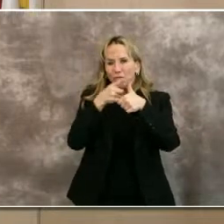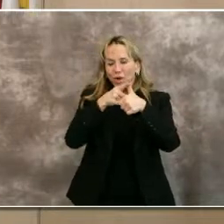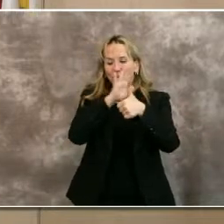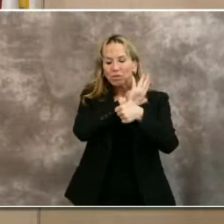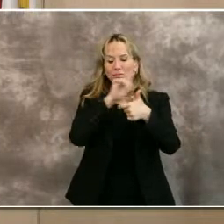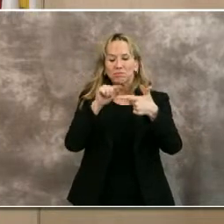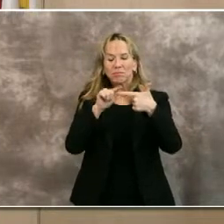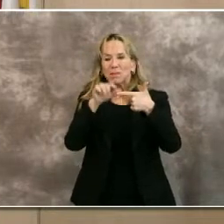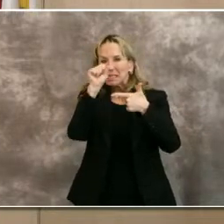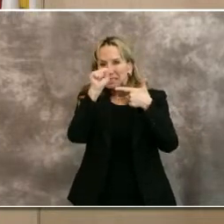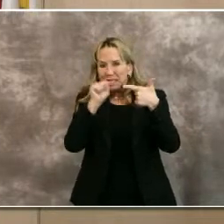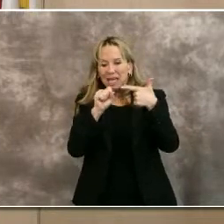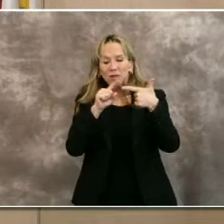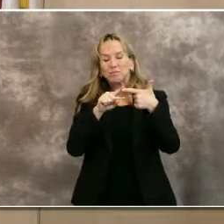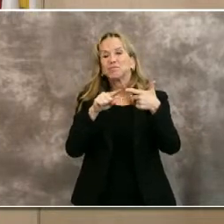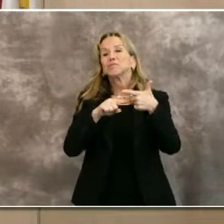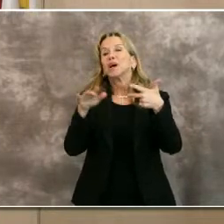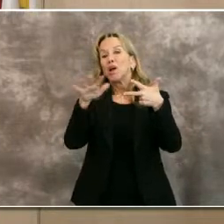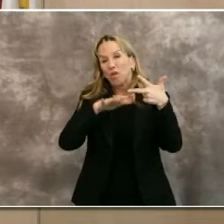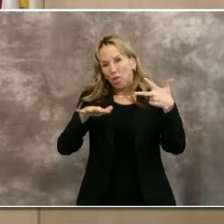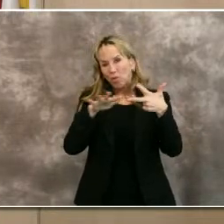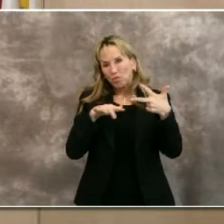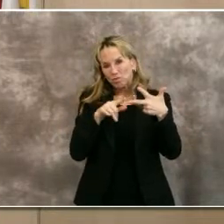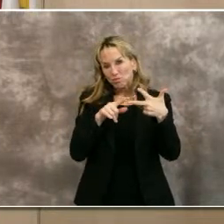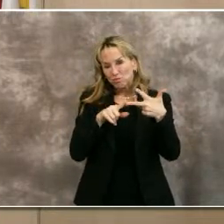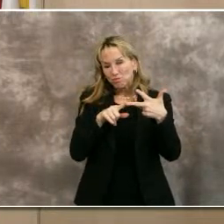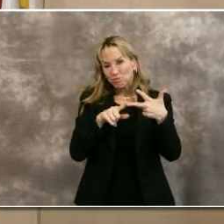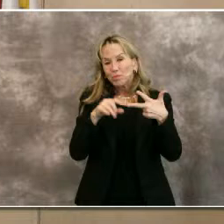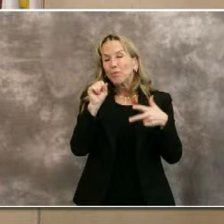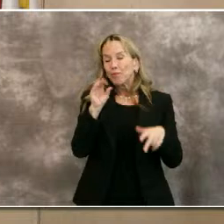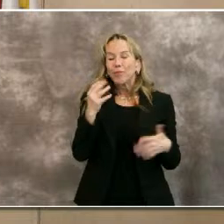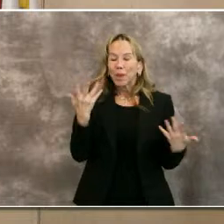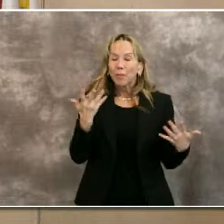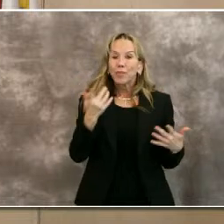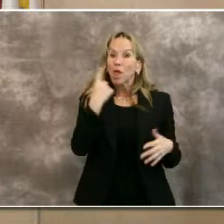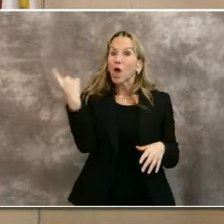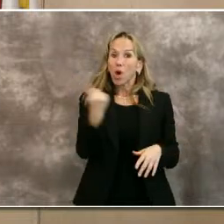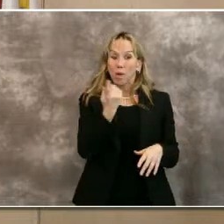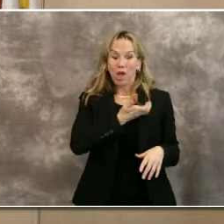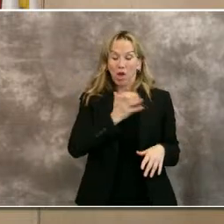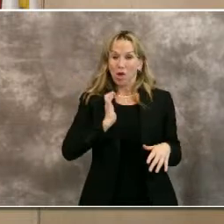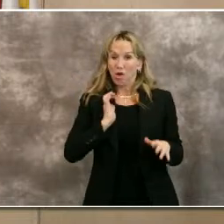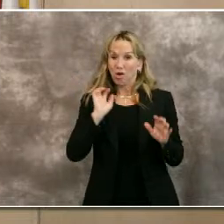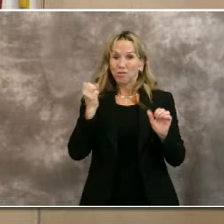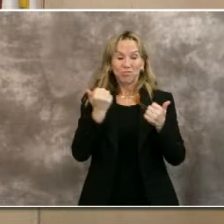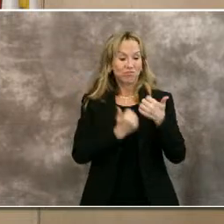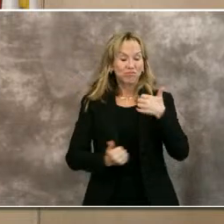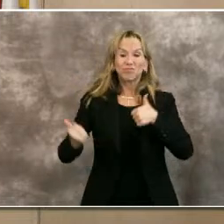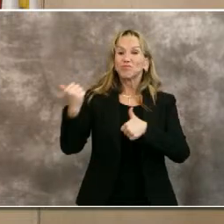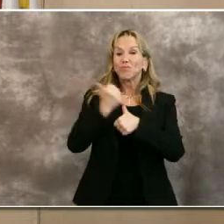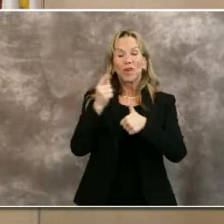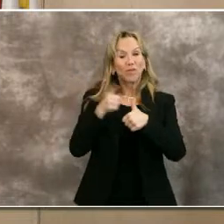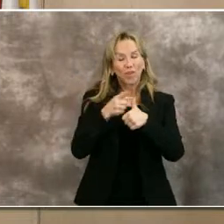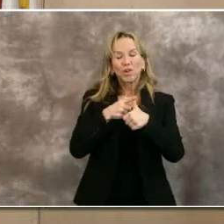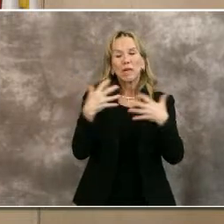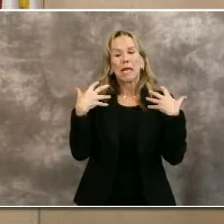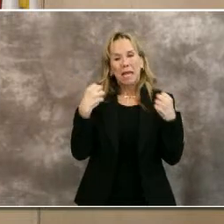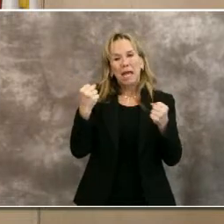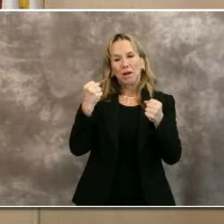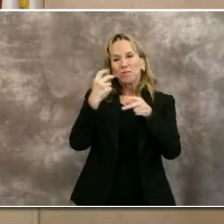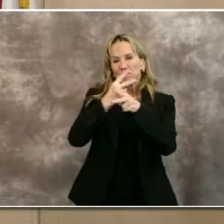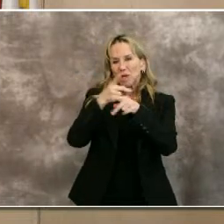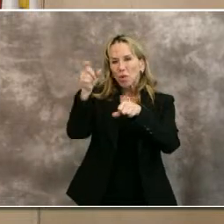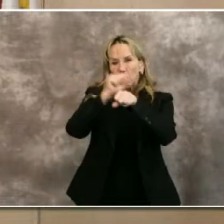local priorities. And always the priorities for our healthcare workers, first responders, or